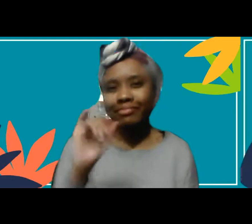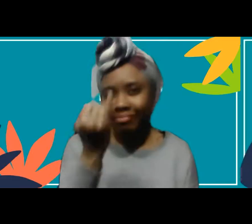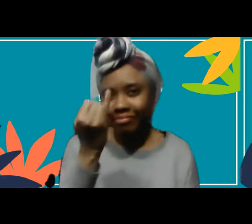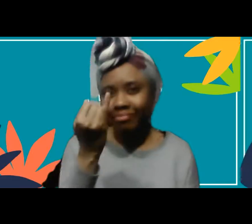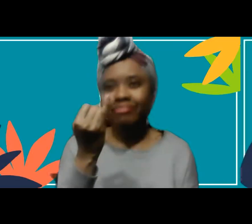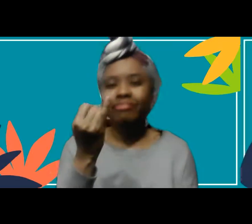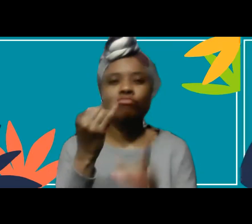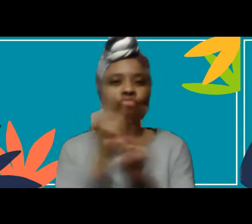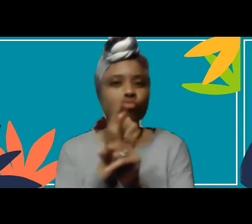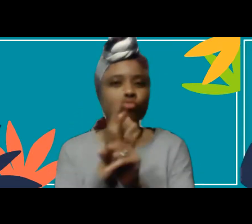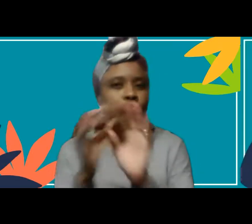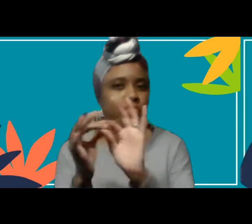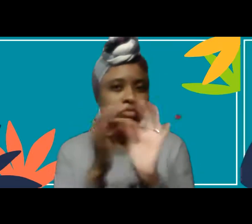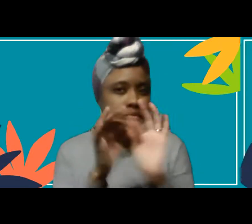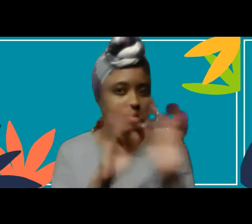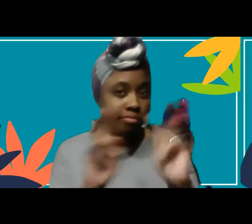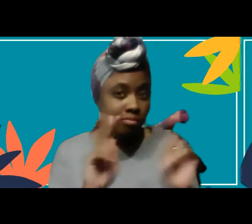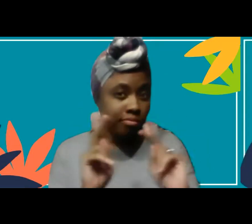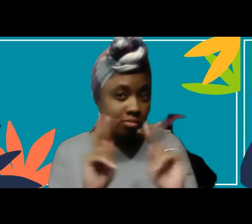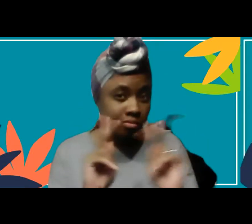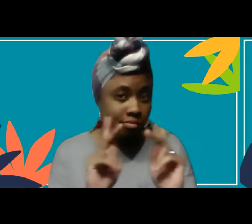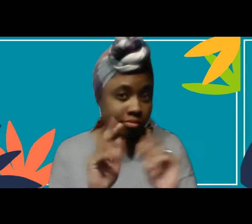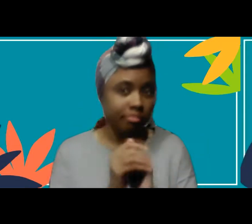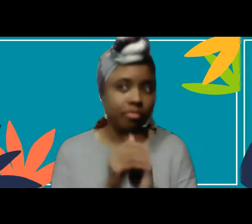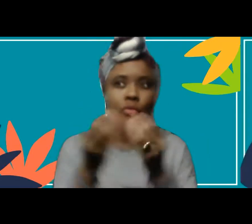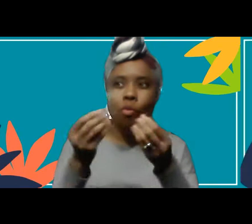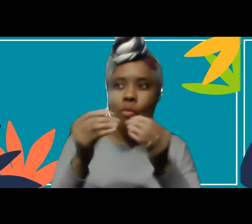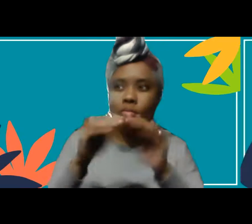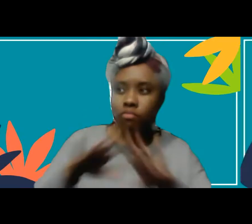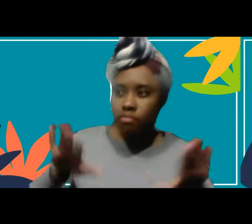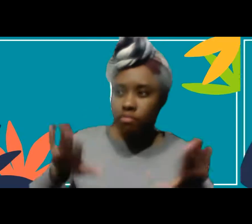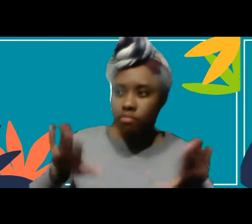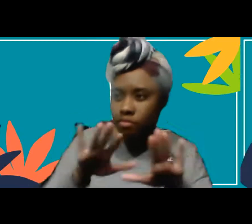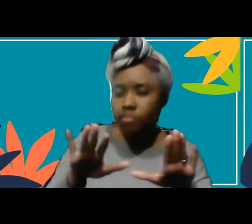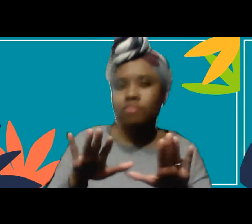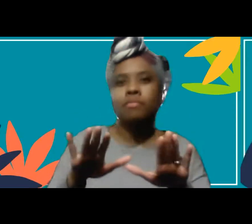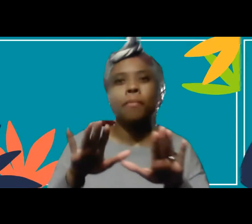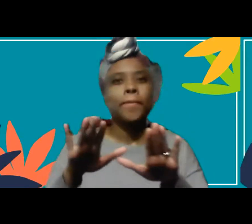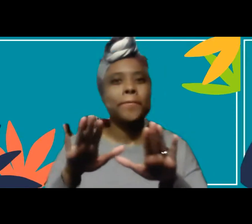people, right relationship with land and Mother Earth,